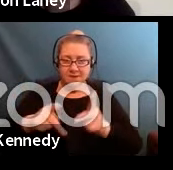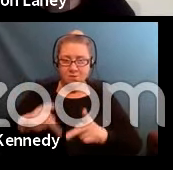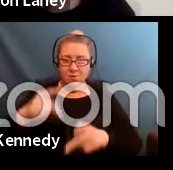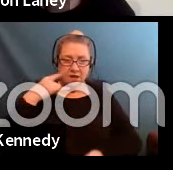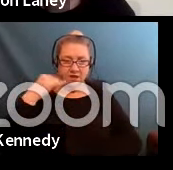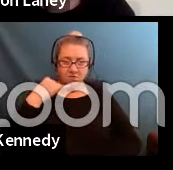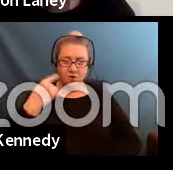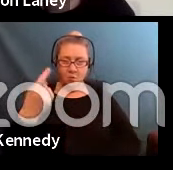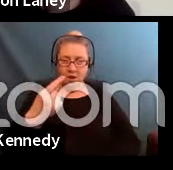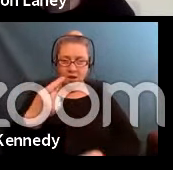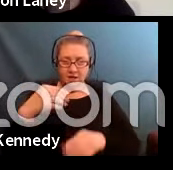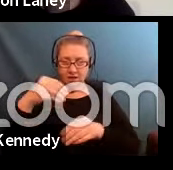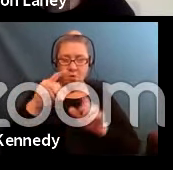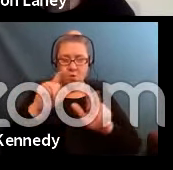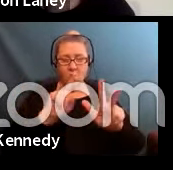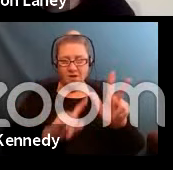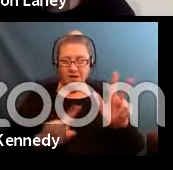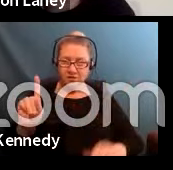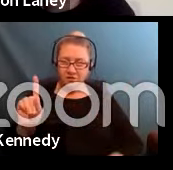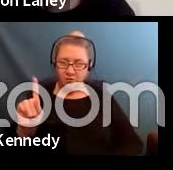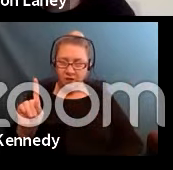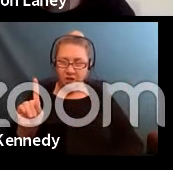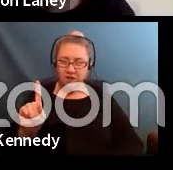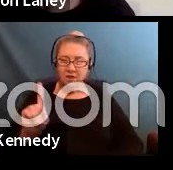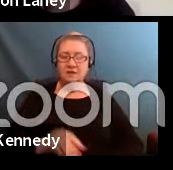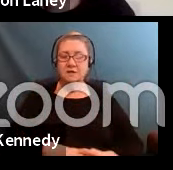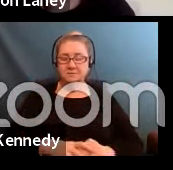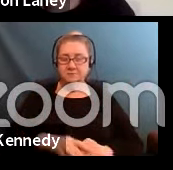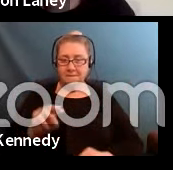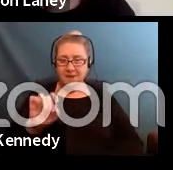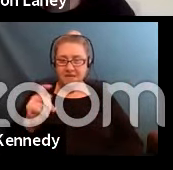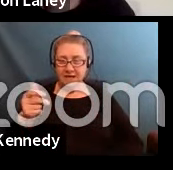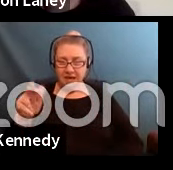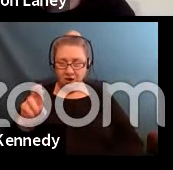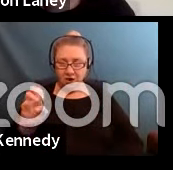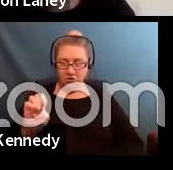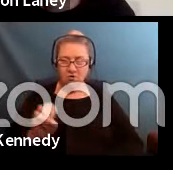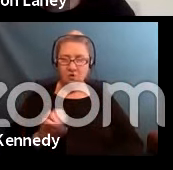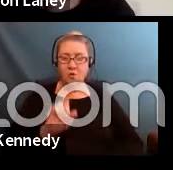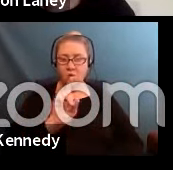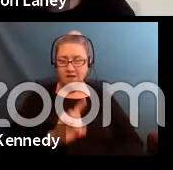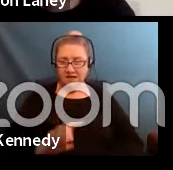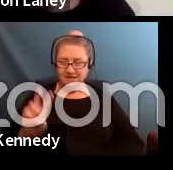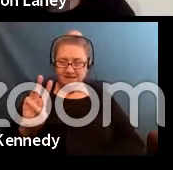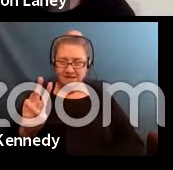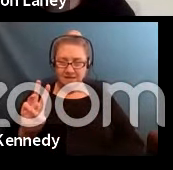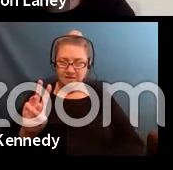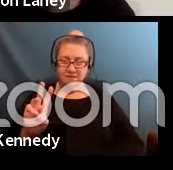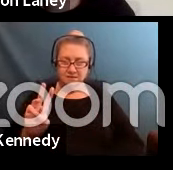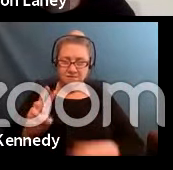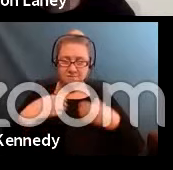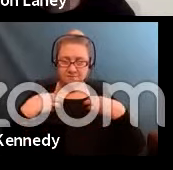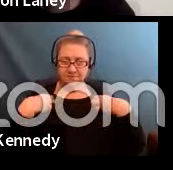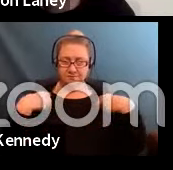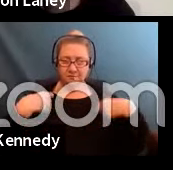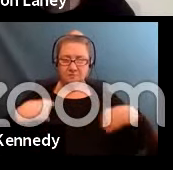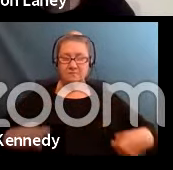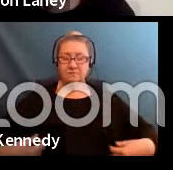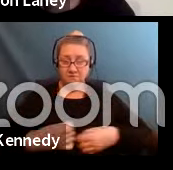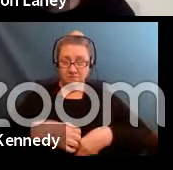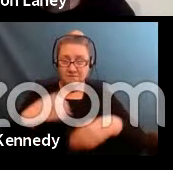3 Medi-Cal beneficiaries, 1 in 6 Californians. They have built a legacy of trust, and they have refrigerators, they